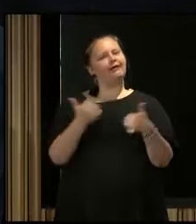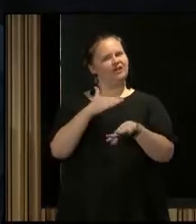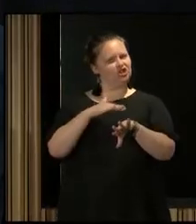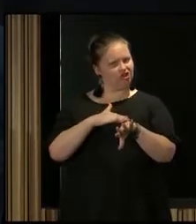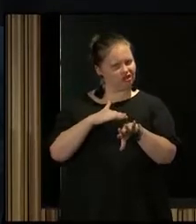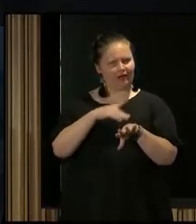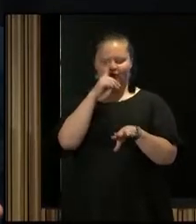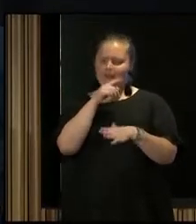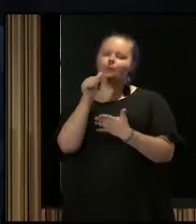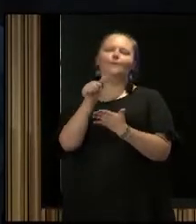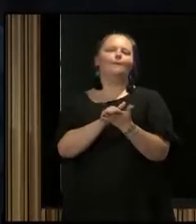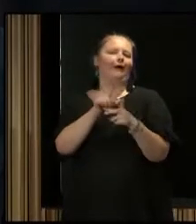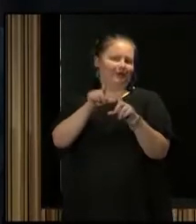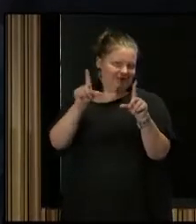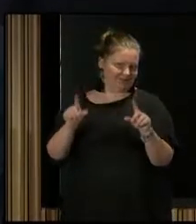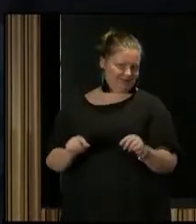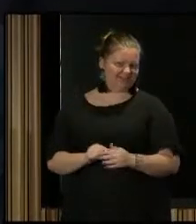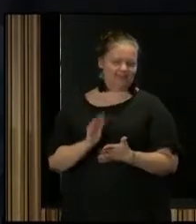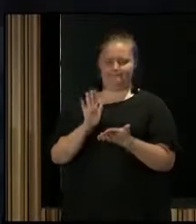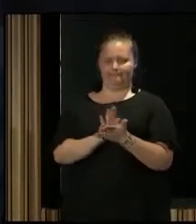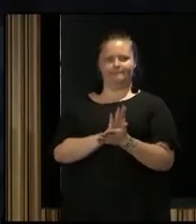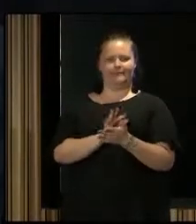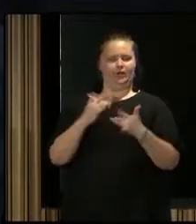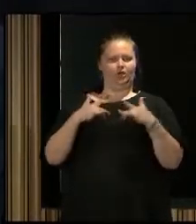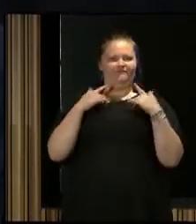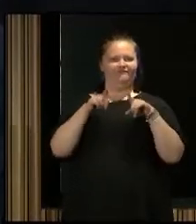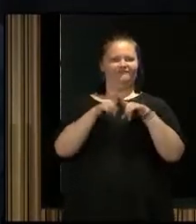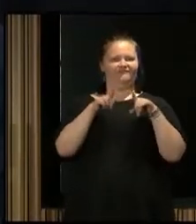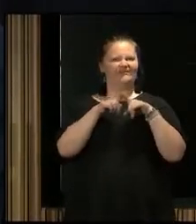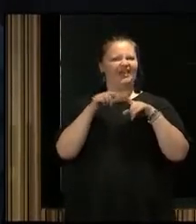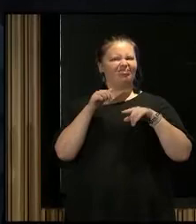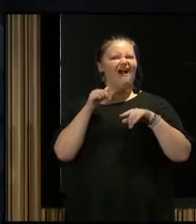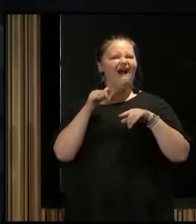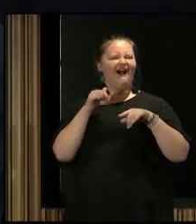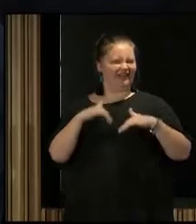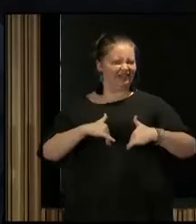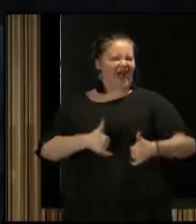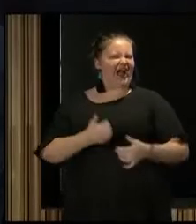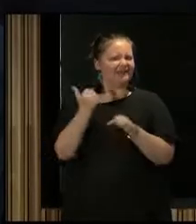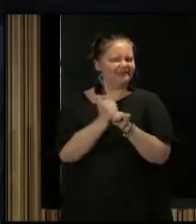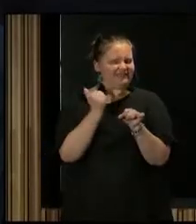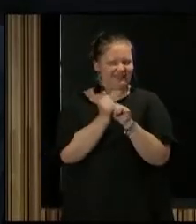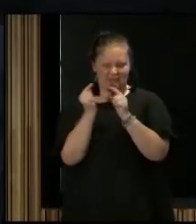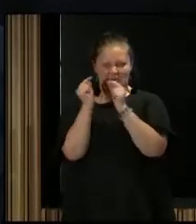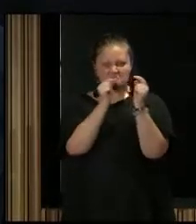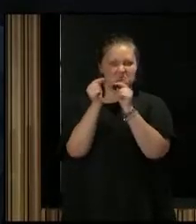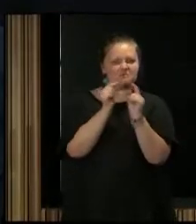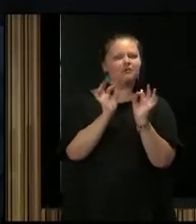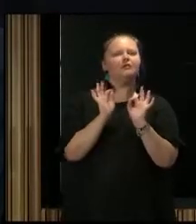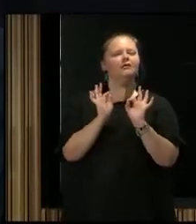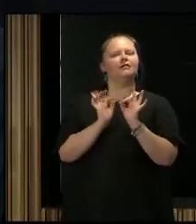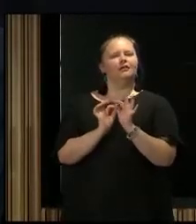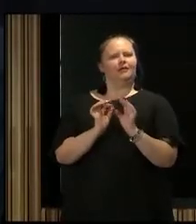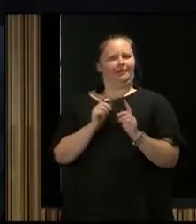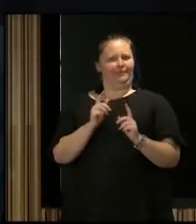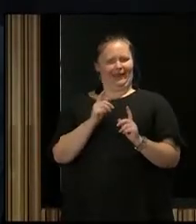get tickets, which I'm happy for. No one needs to feel like it's the Hunger Games. But I have noticed that there is a real reluctance to engage